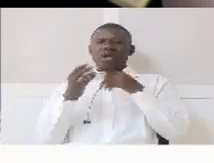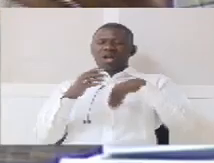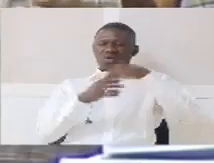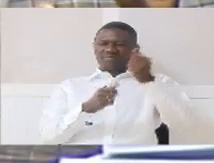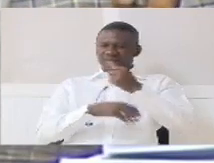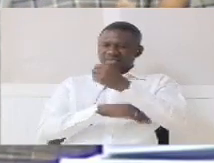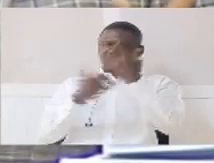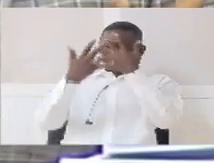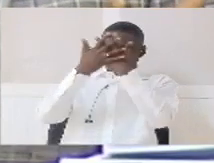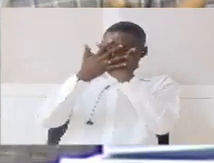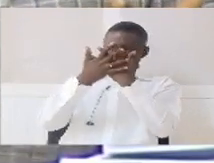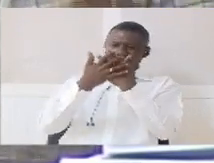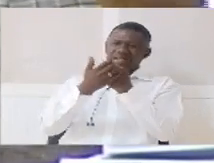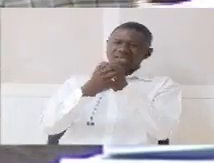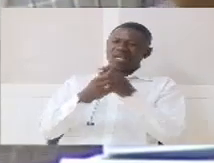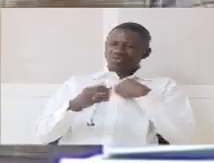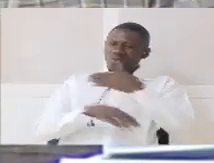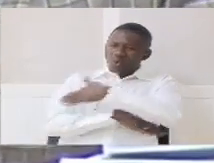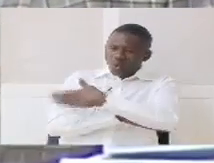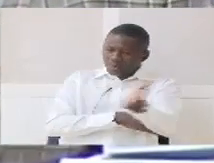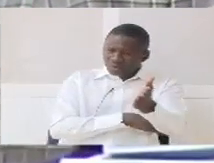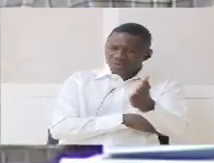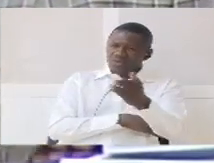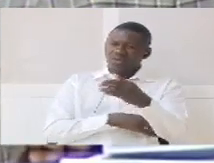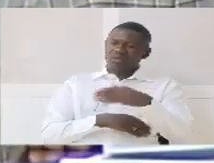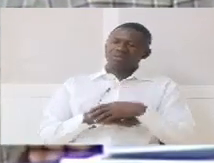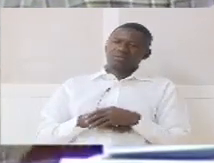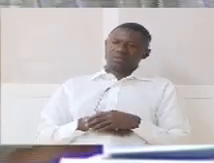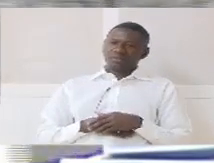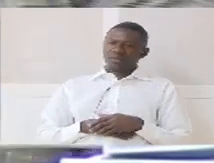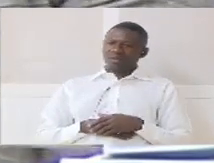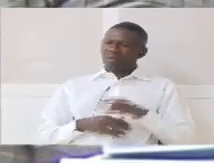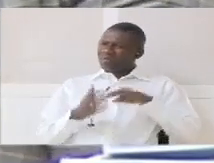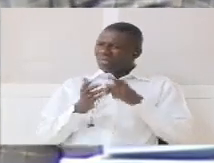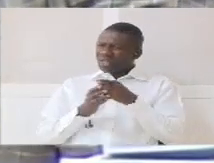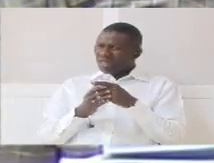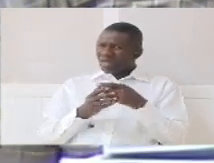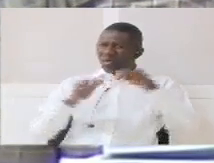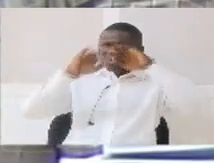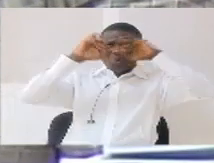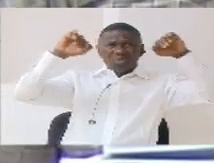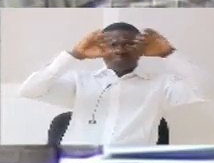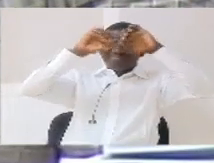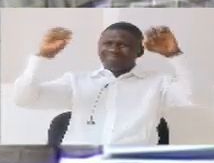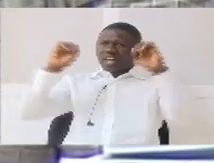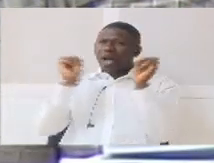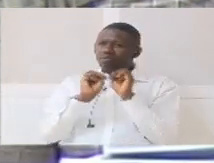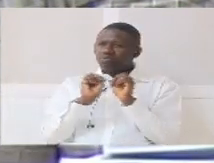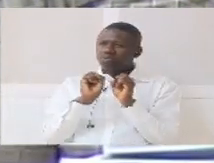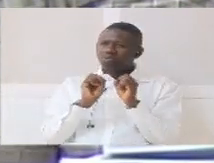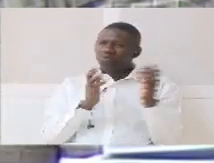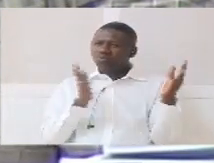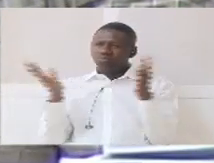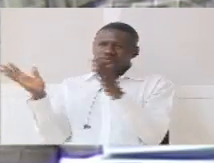you open the cell doors. Yeah. Isn't there any ventilation? Munda yekando fonyene ni somanda ye bunda ele